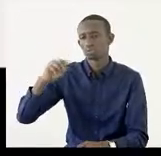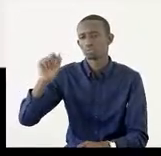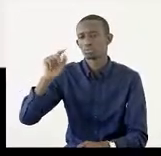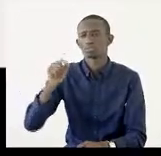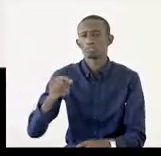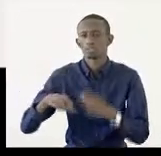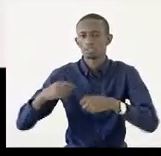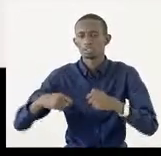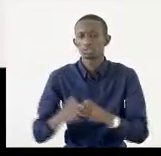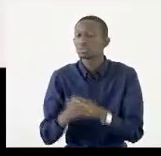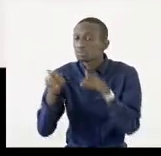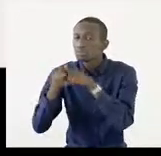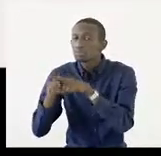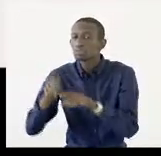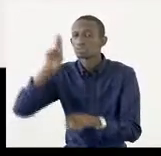Similarly,